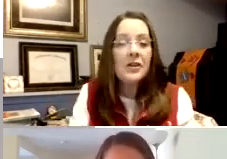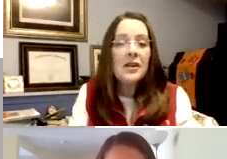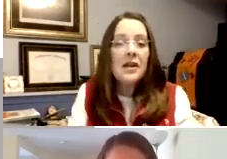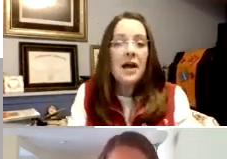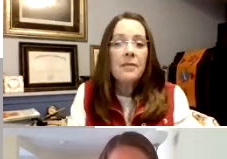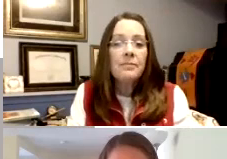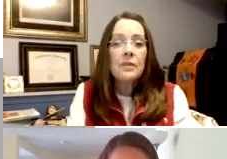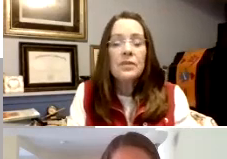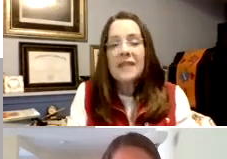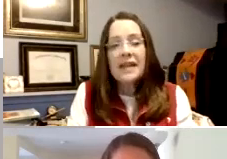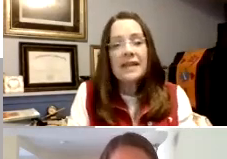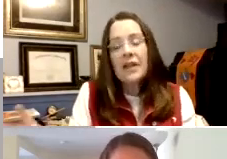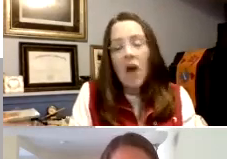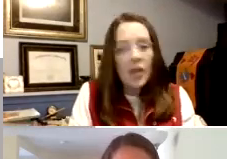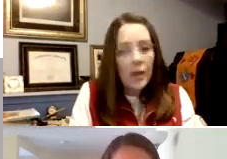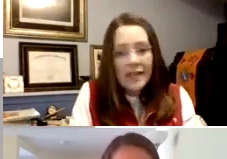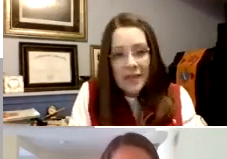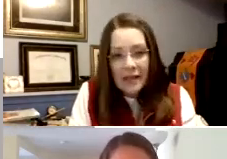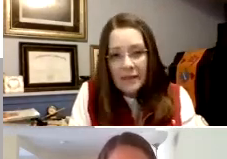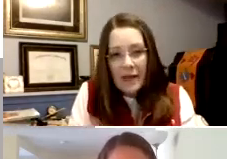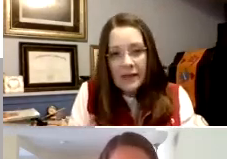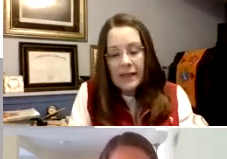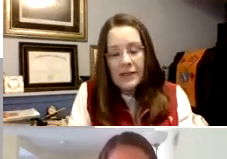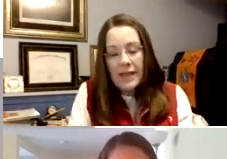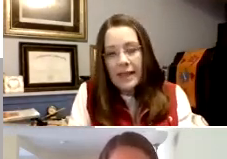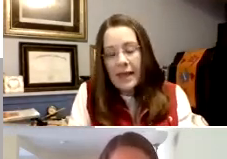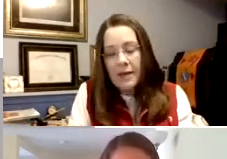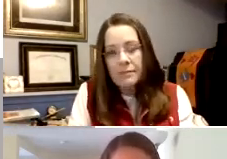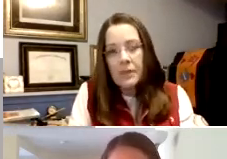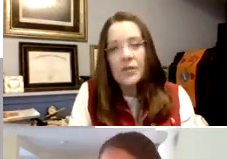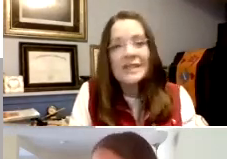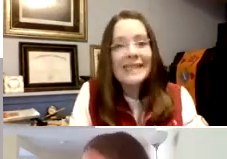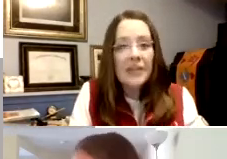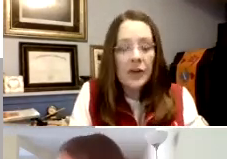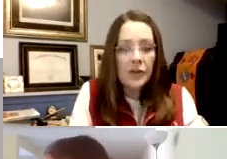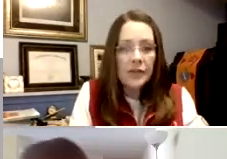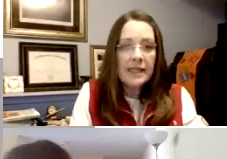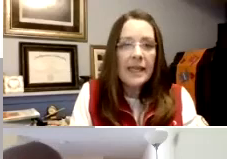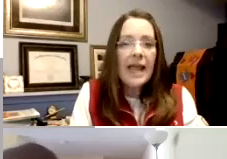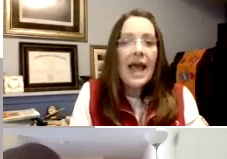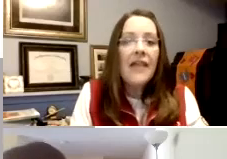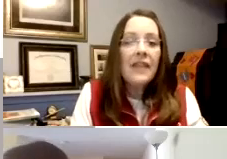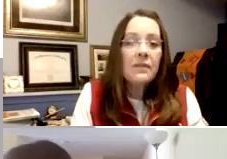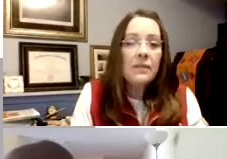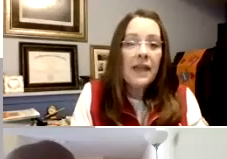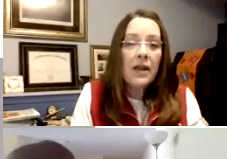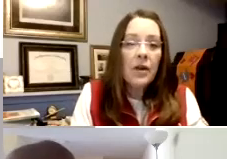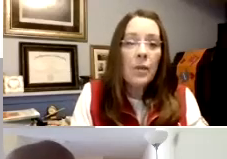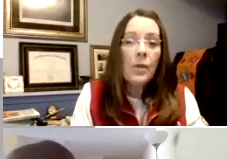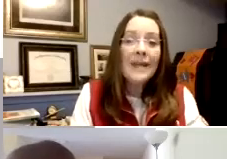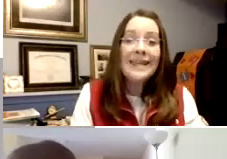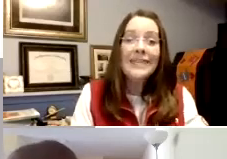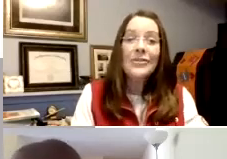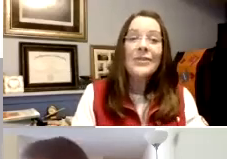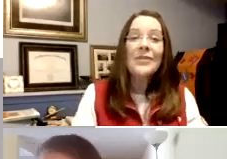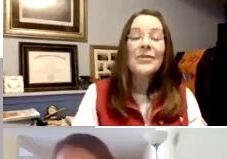color, presented in all the ways that we talked about, addressing each characteristic. And then from there, when we